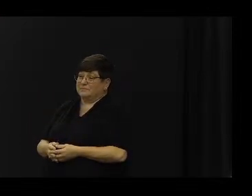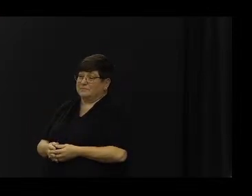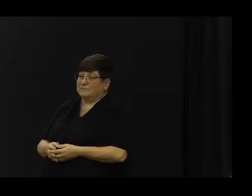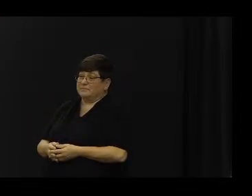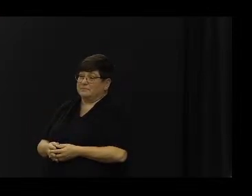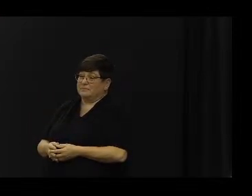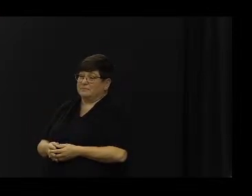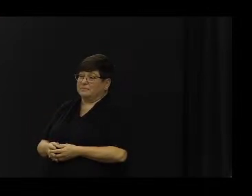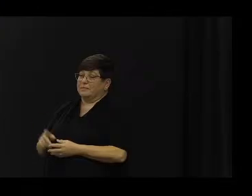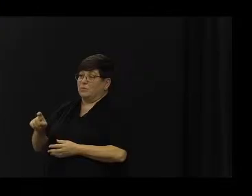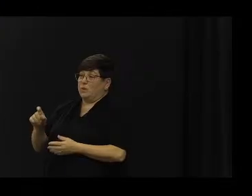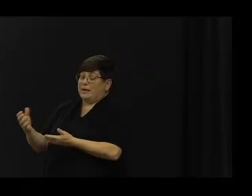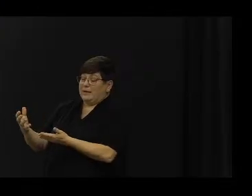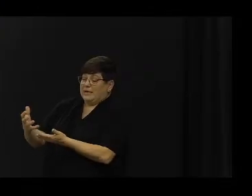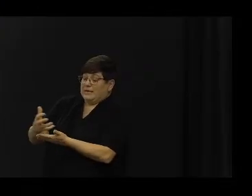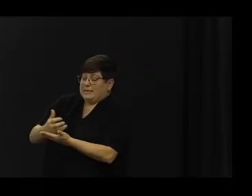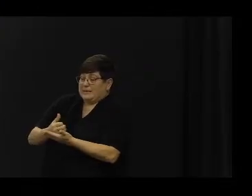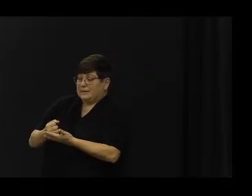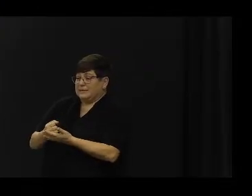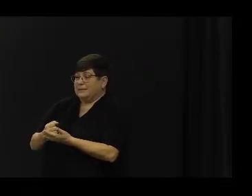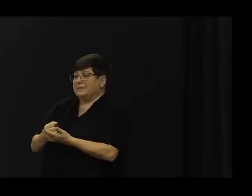We need to raise